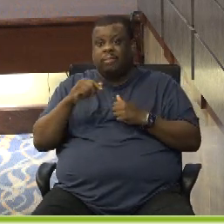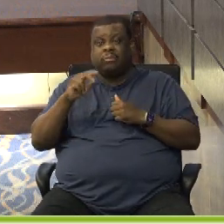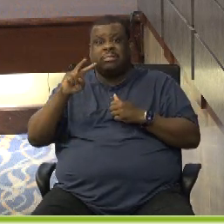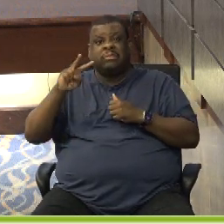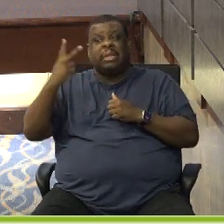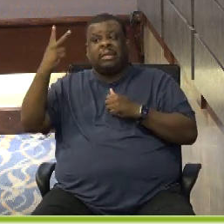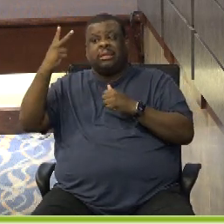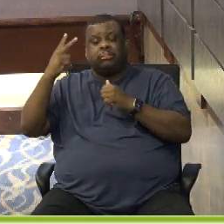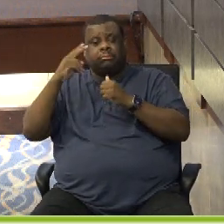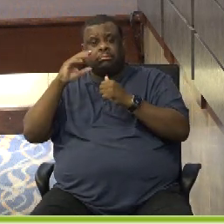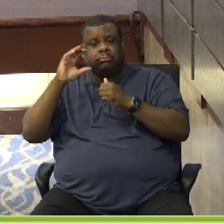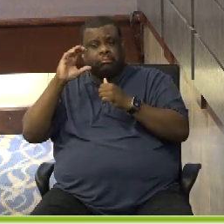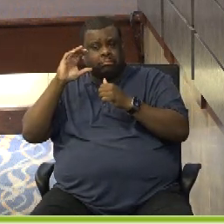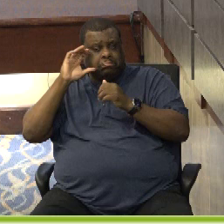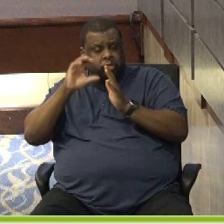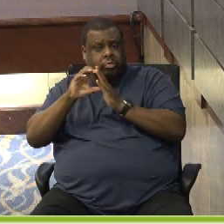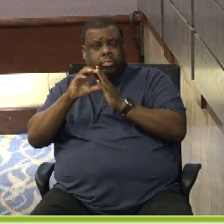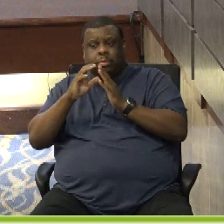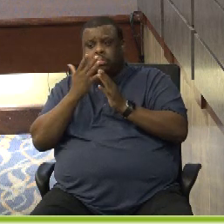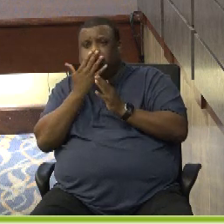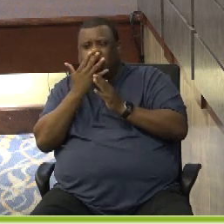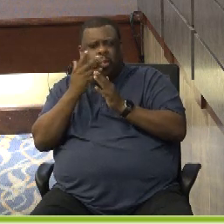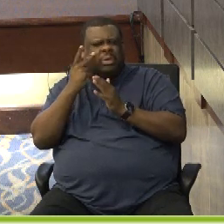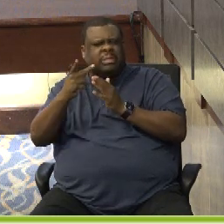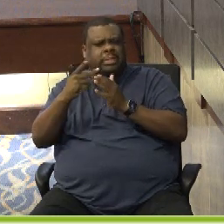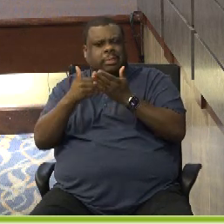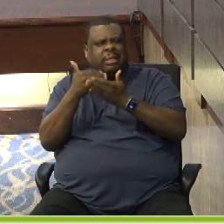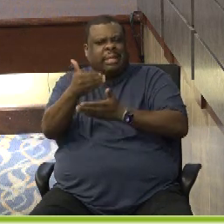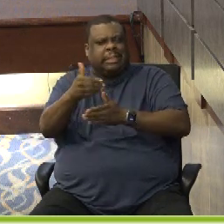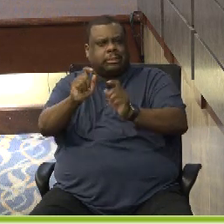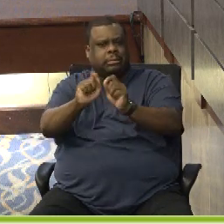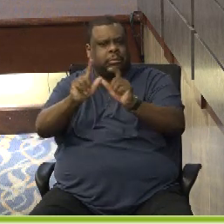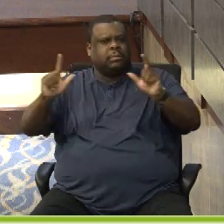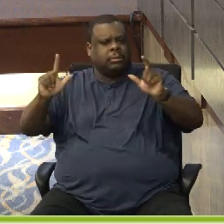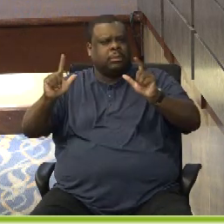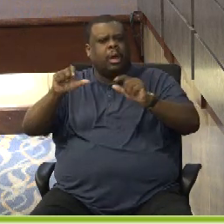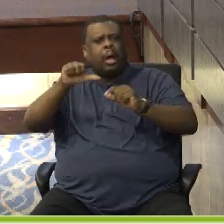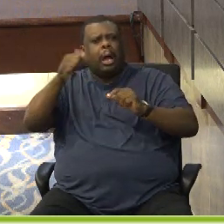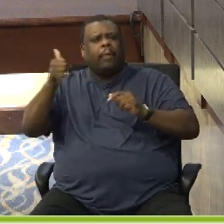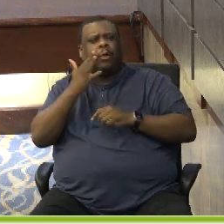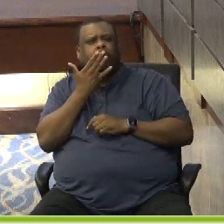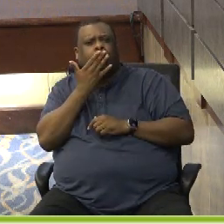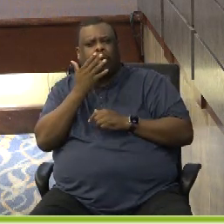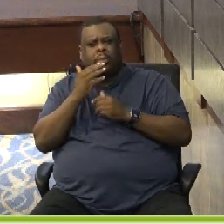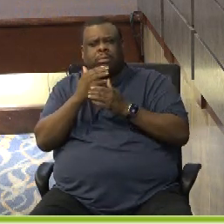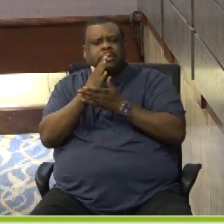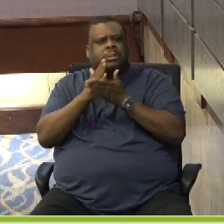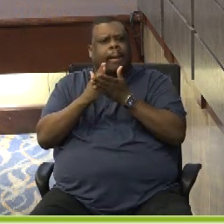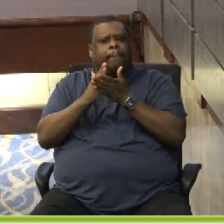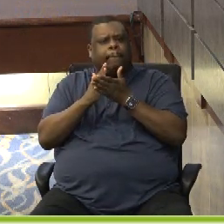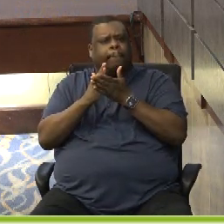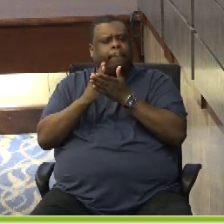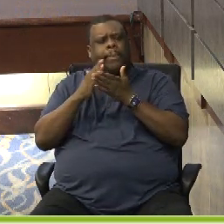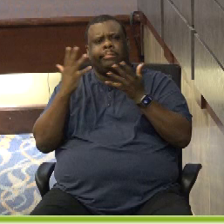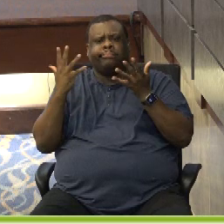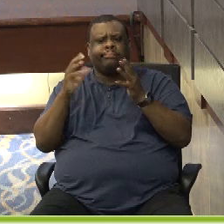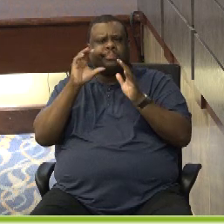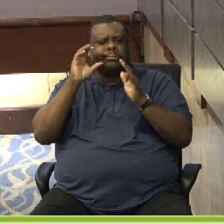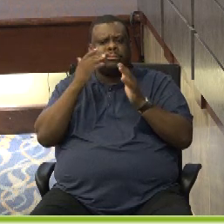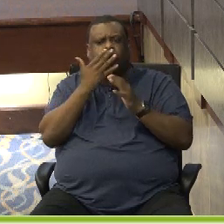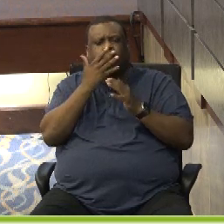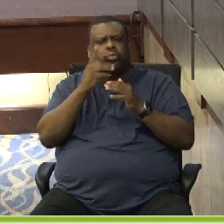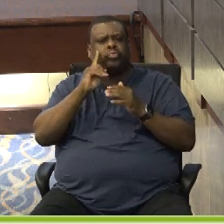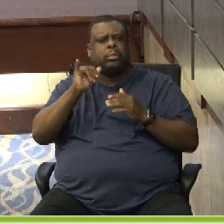can be used for communications. You'll see in the next slide some examples of that, and some neutrals that are a little warm. We want things to feel kind of